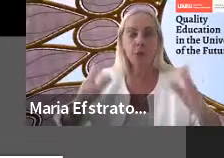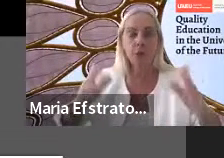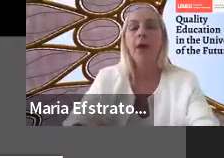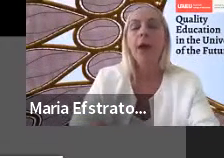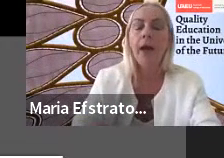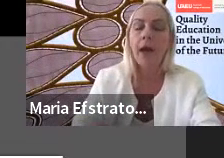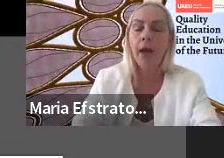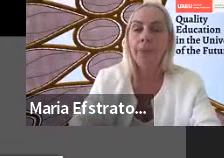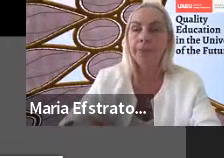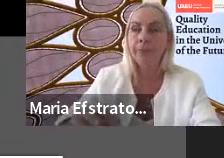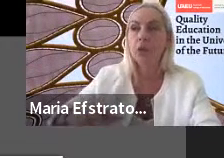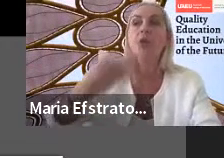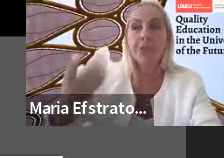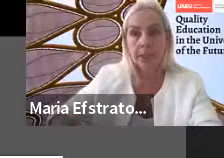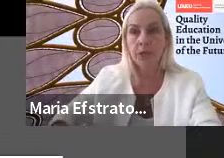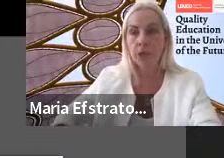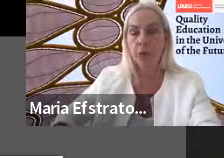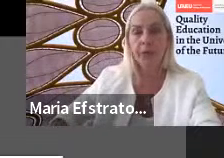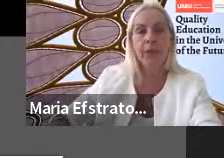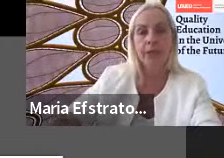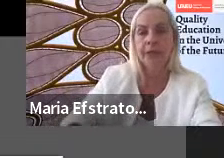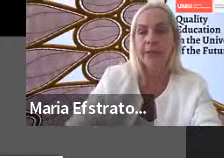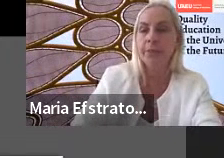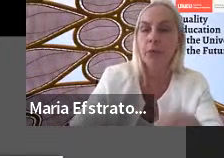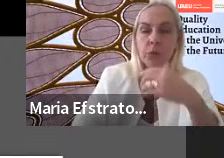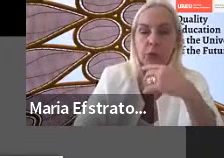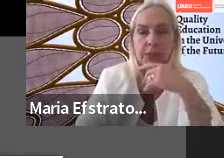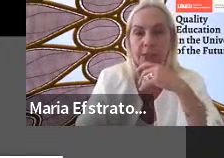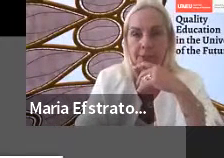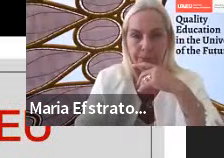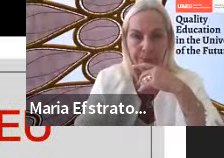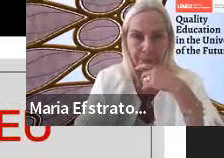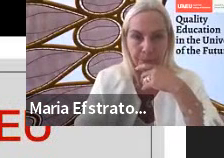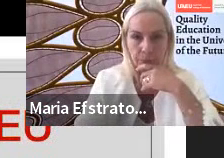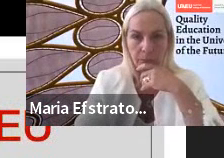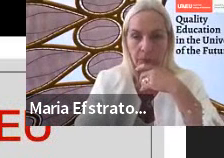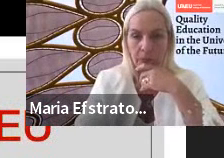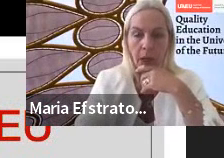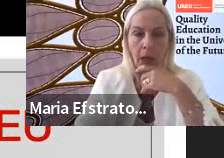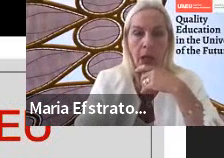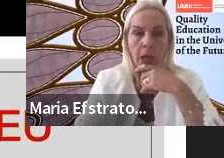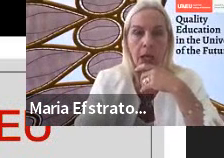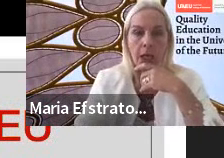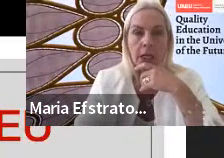have to continue with the learning process.